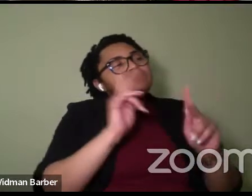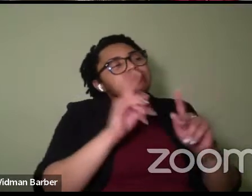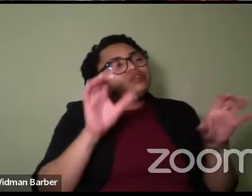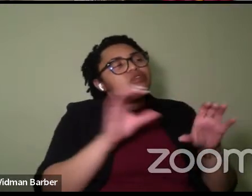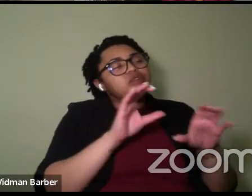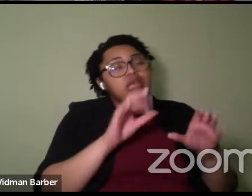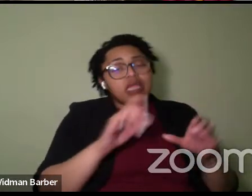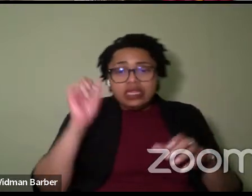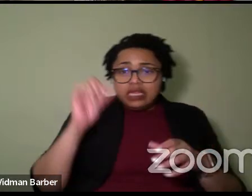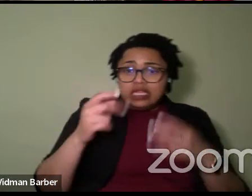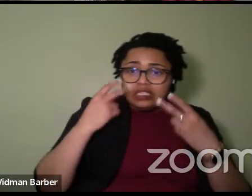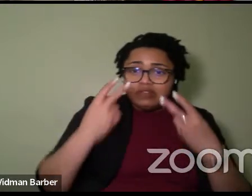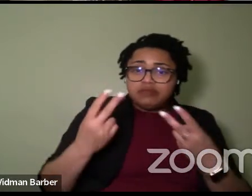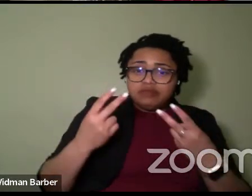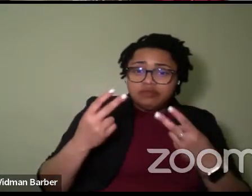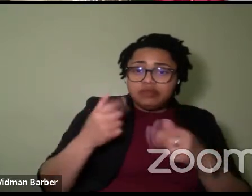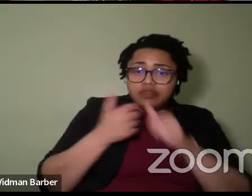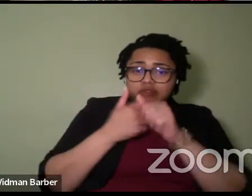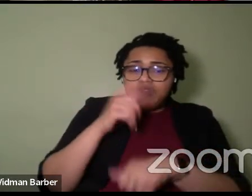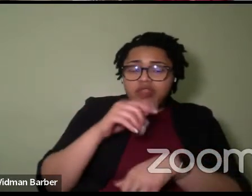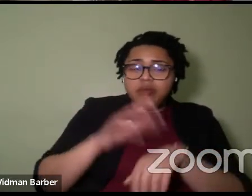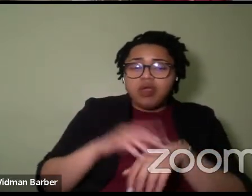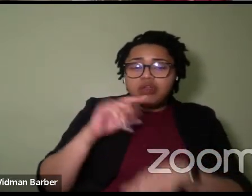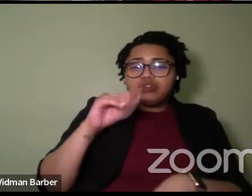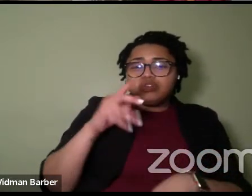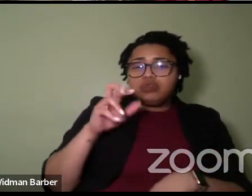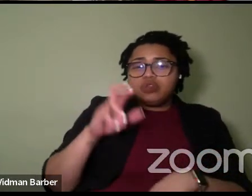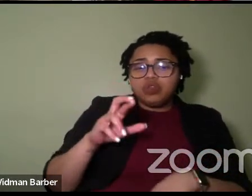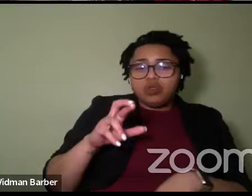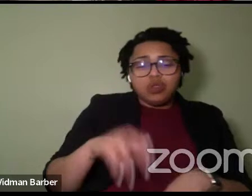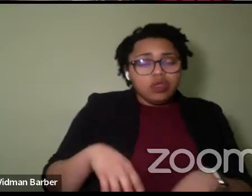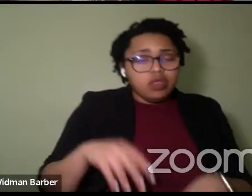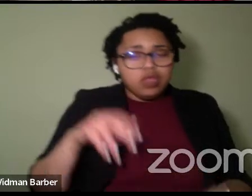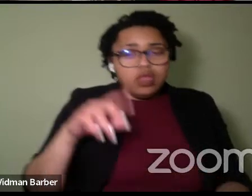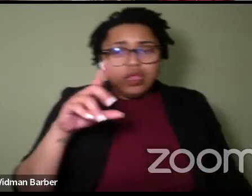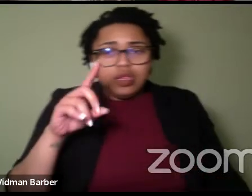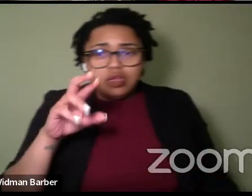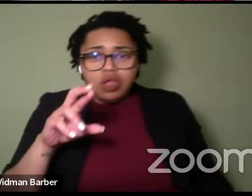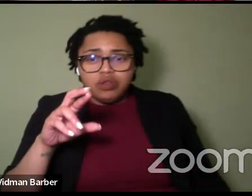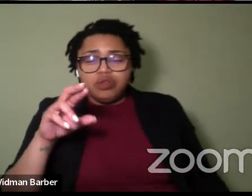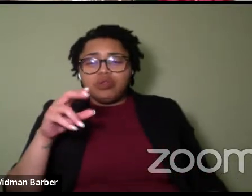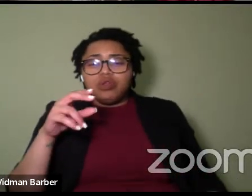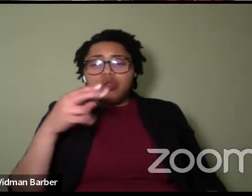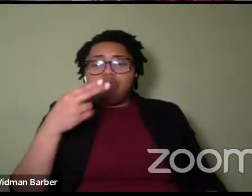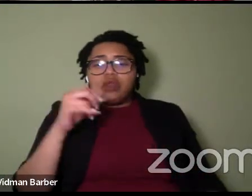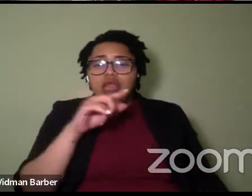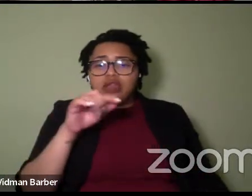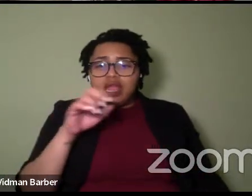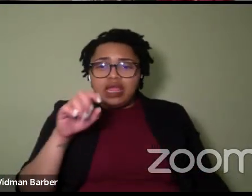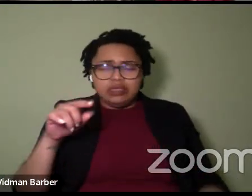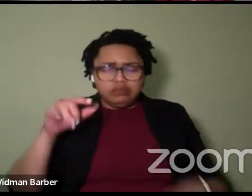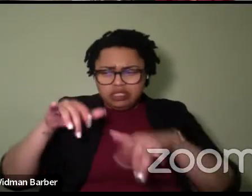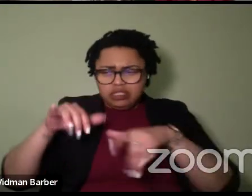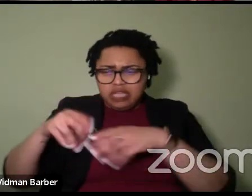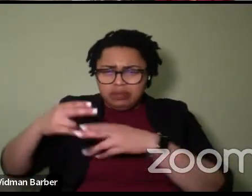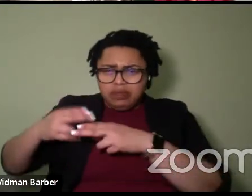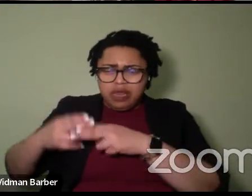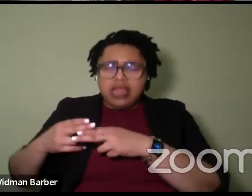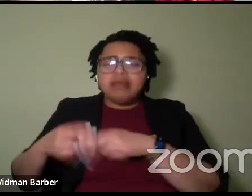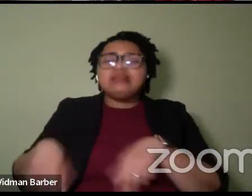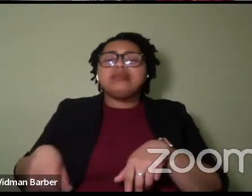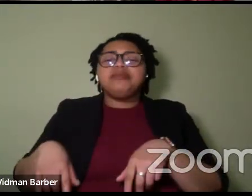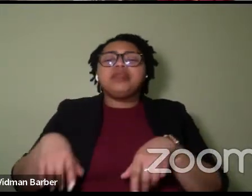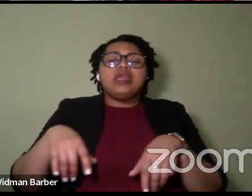on Twitter. Dr. Hernandez is Doctora Nature. We should be having someone put this on the chat right now. Dr. Montgomery is